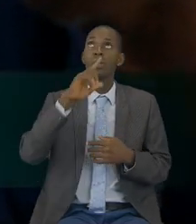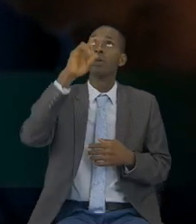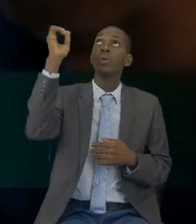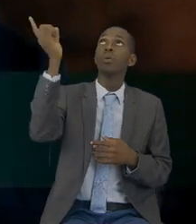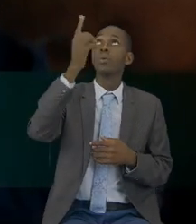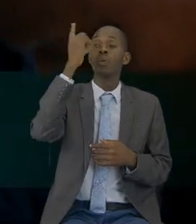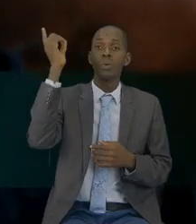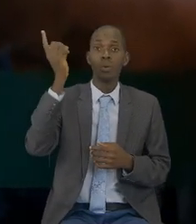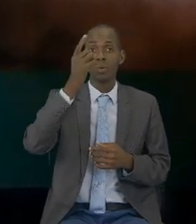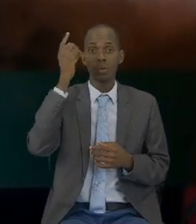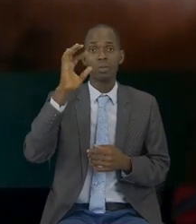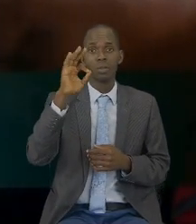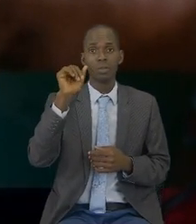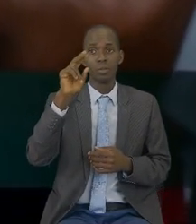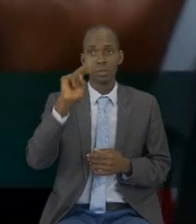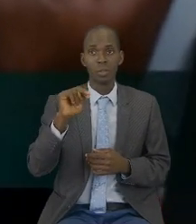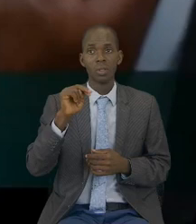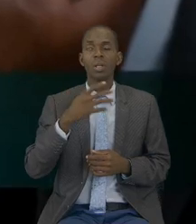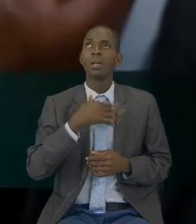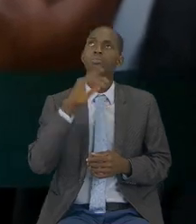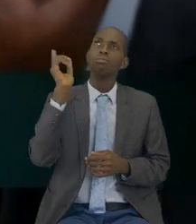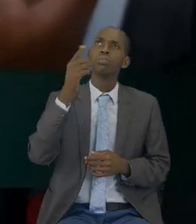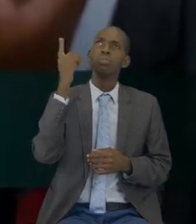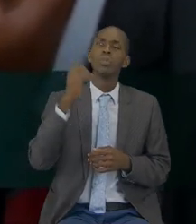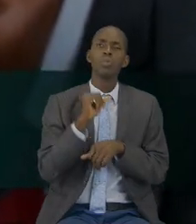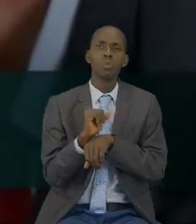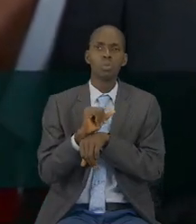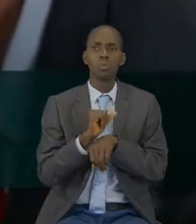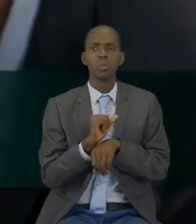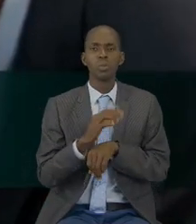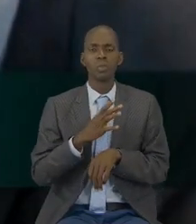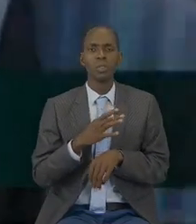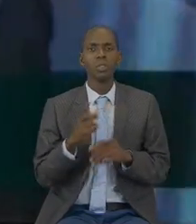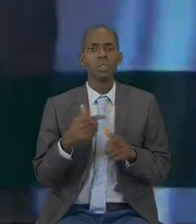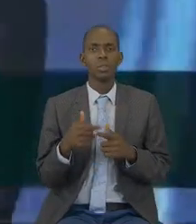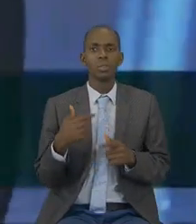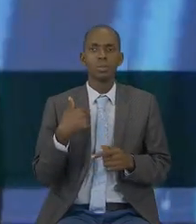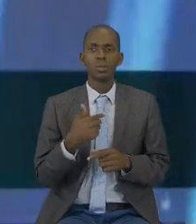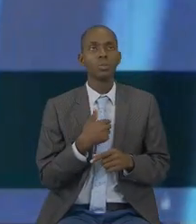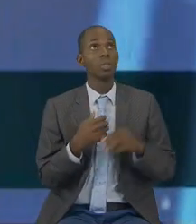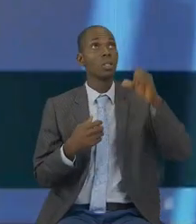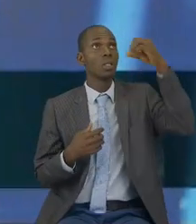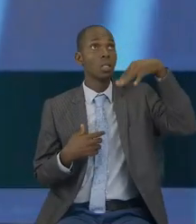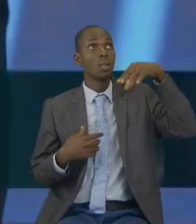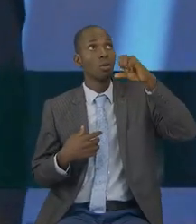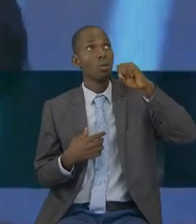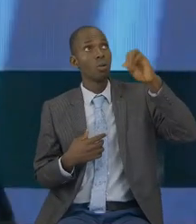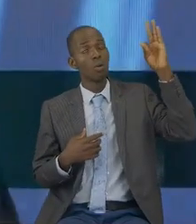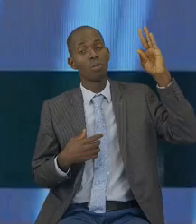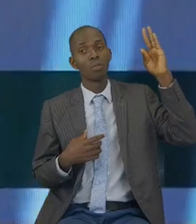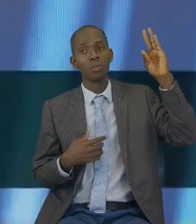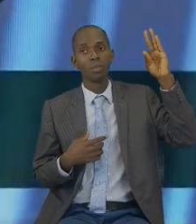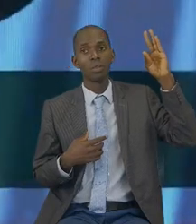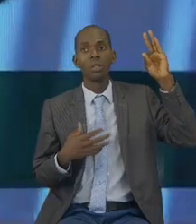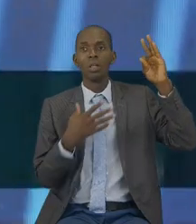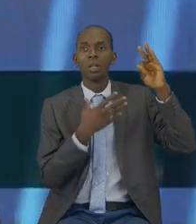and rolling and rolling at a great speed, and then we put off the light at the socket, and